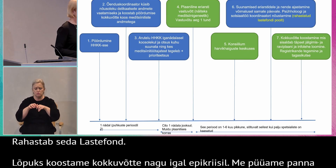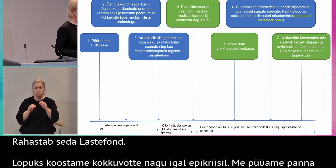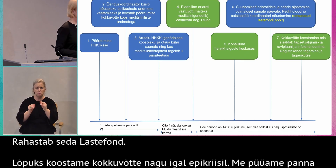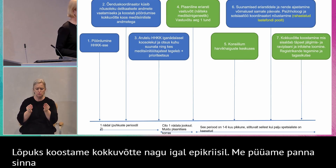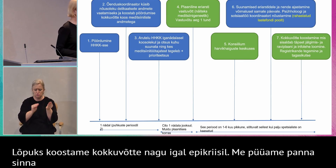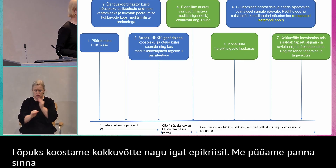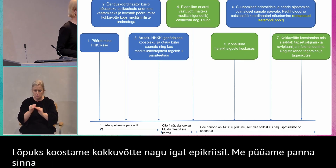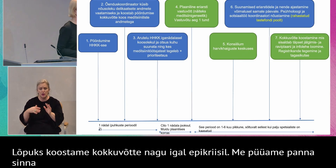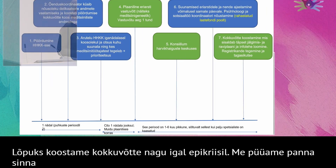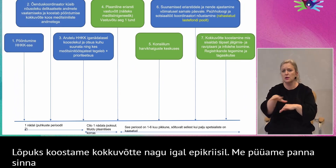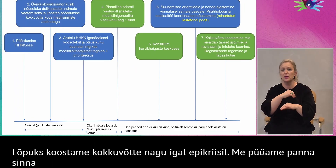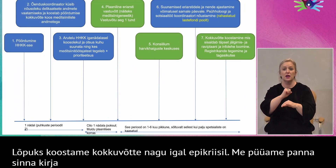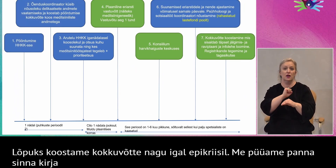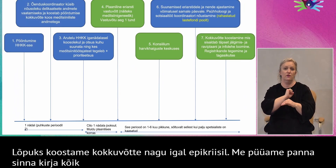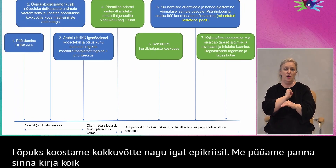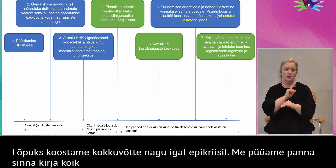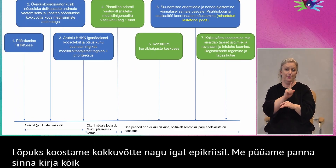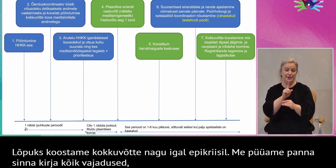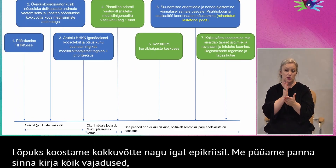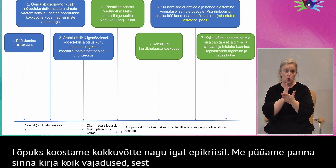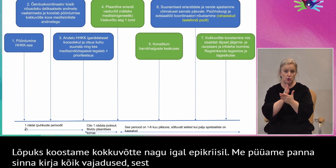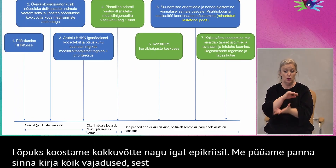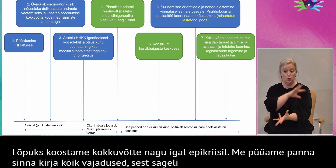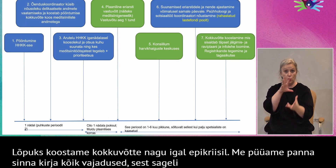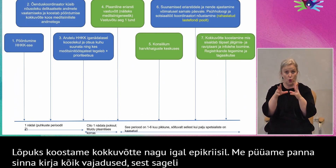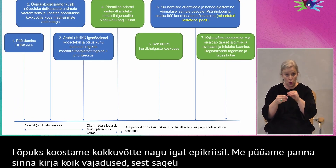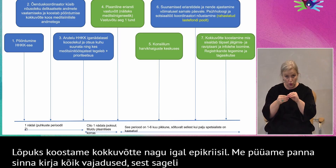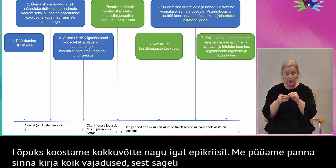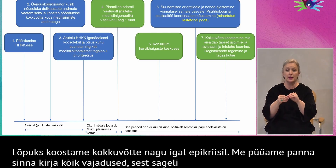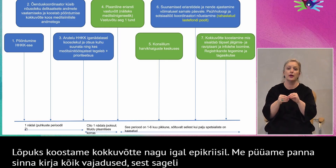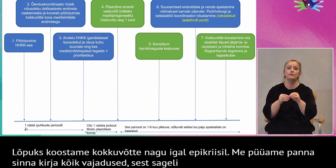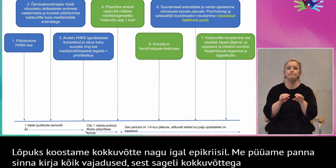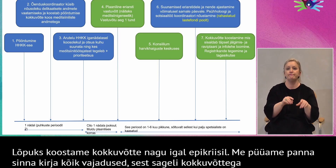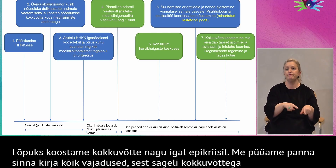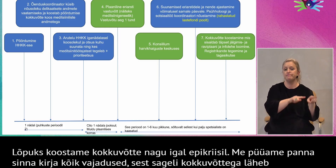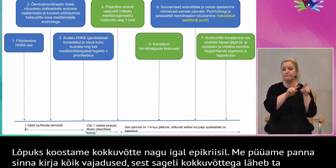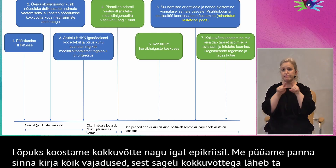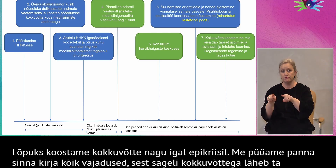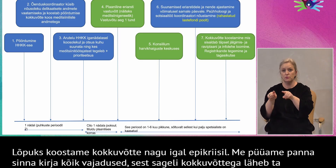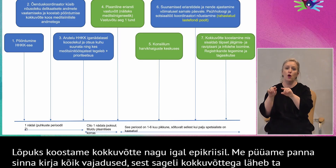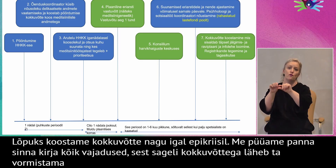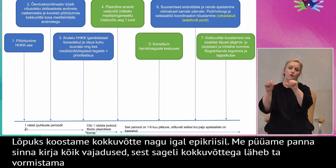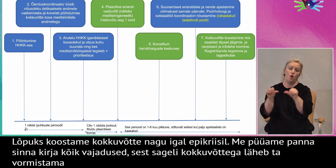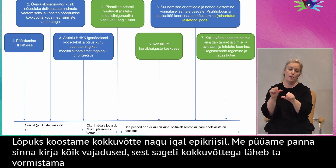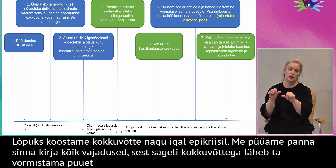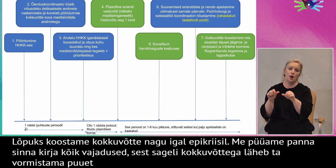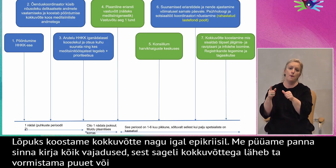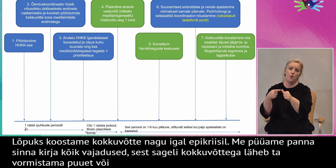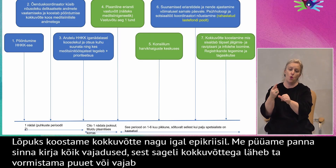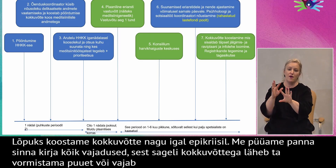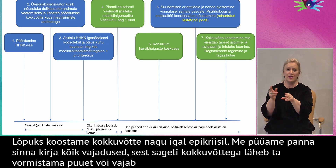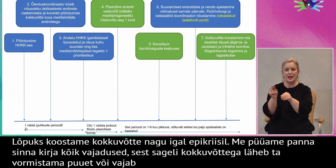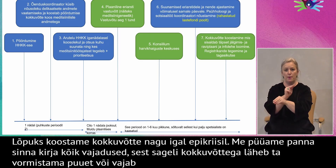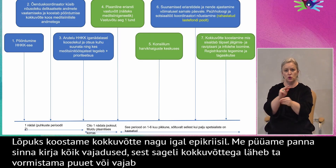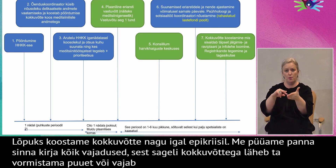try to note down all the needs the patient has, because